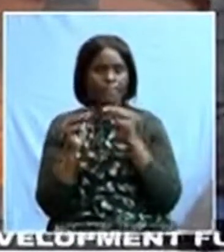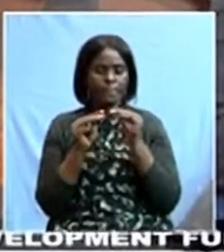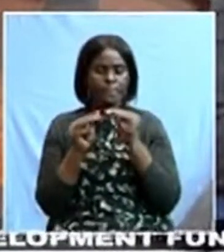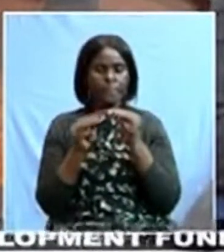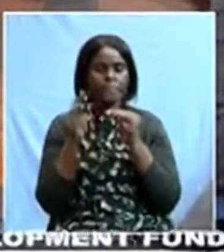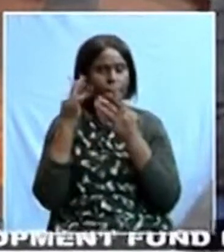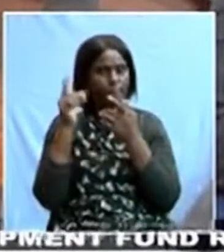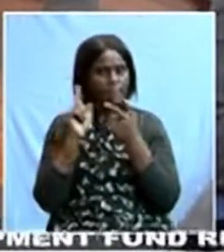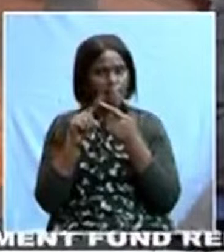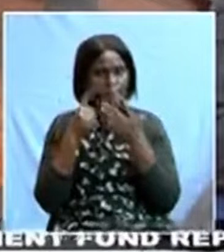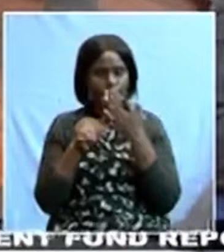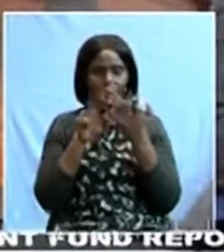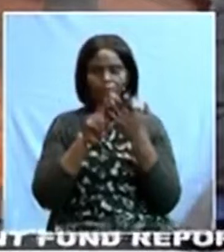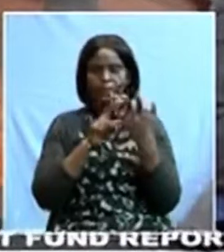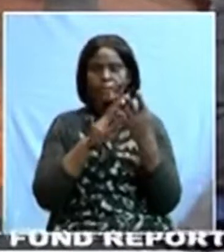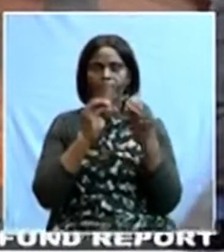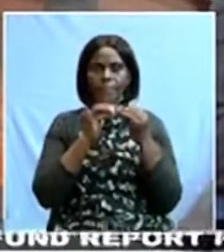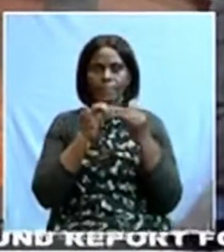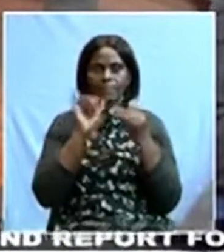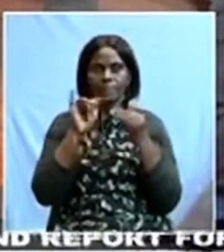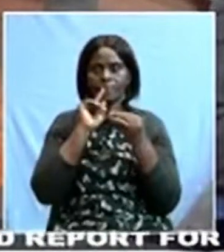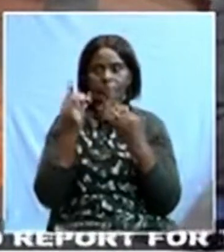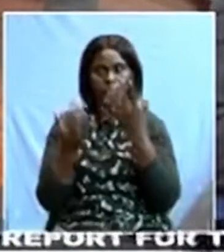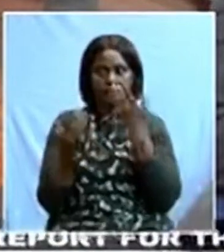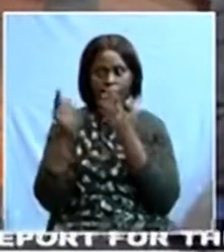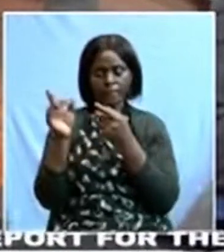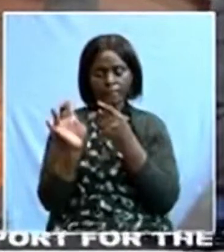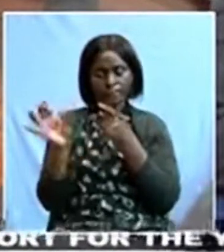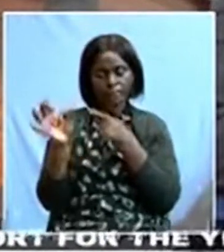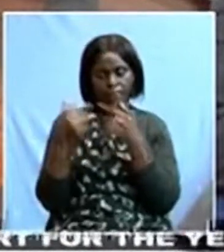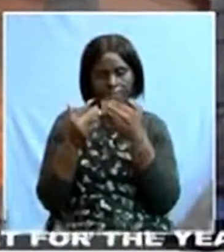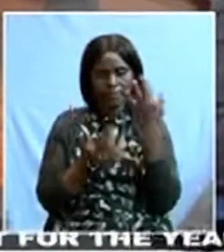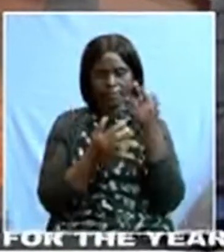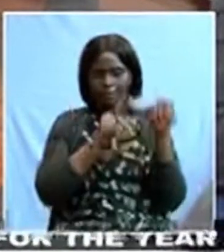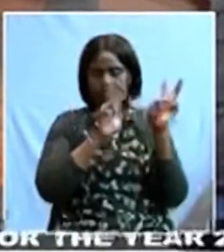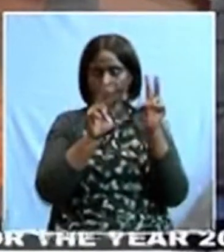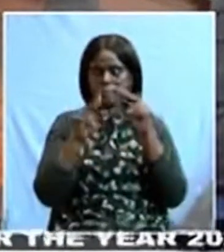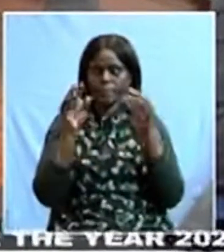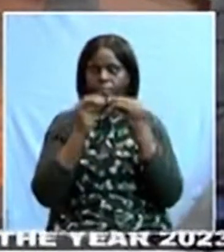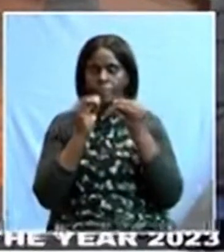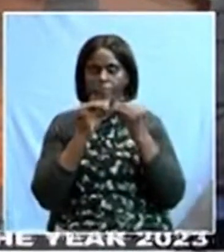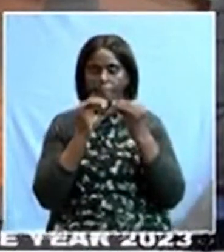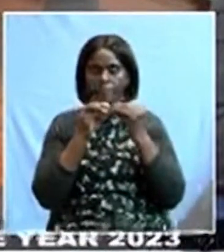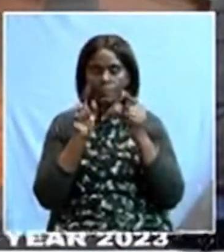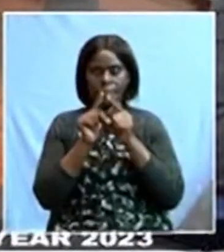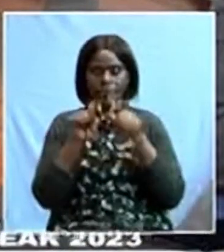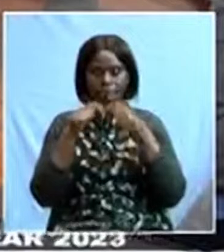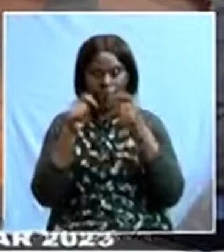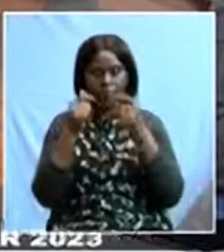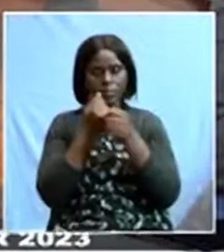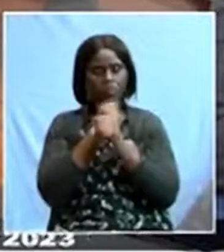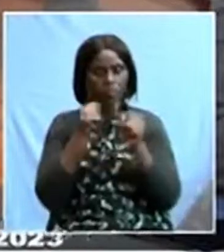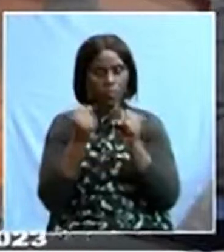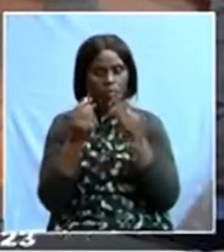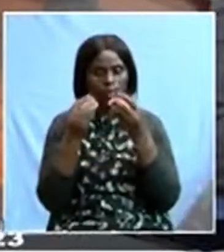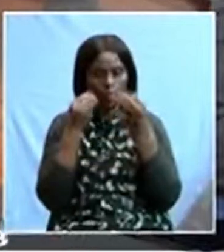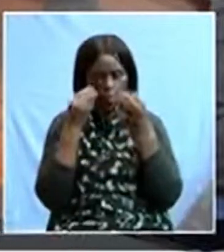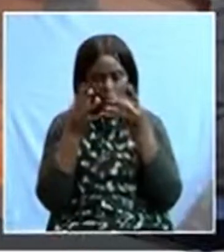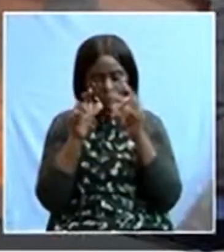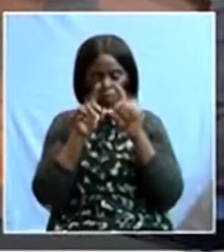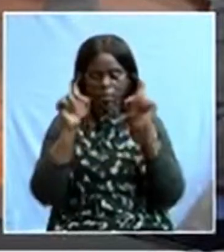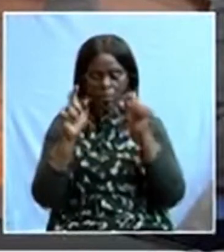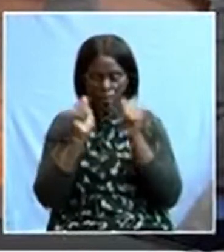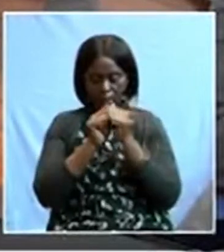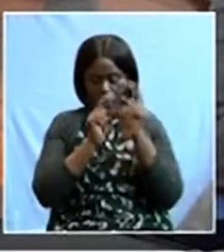Management wishes to report that the fire section conducts fire inspections, issues fire safety compliance certificates